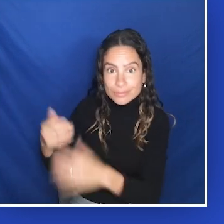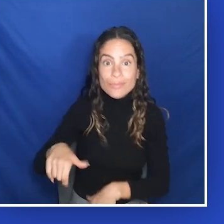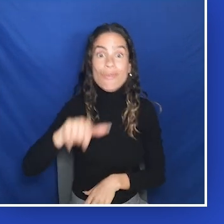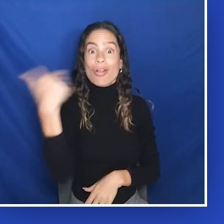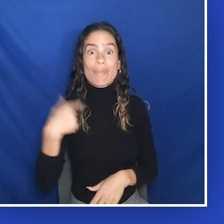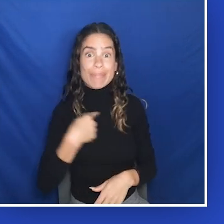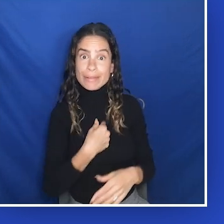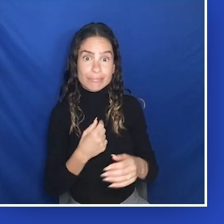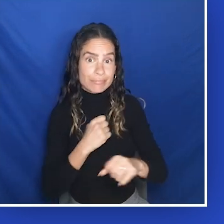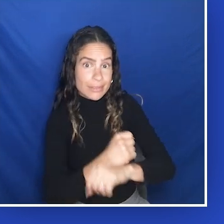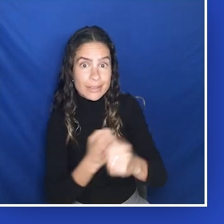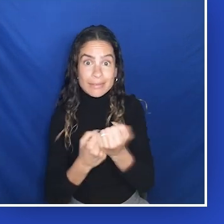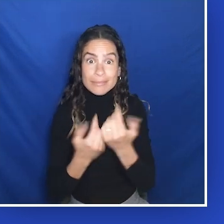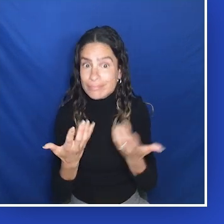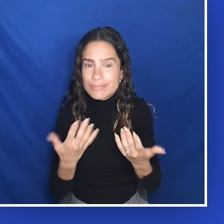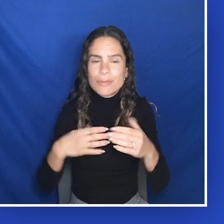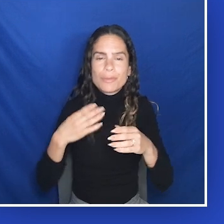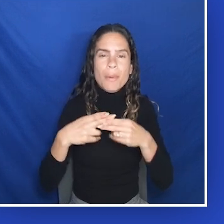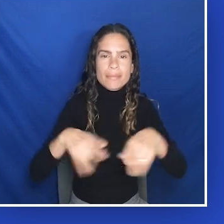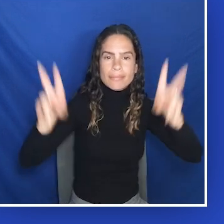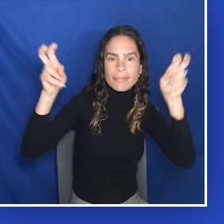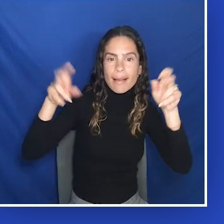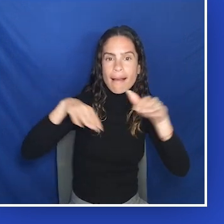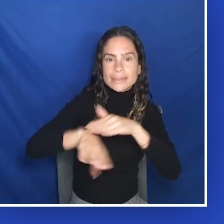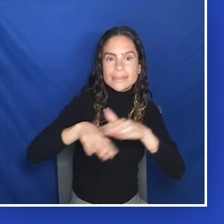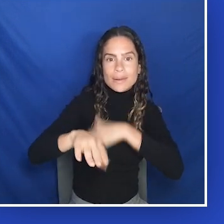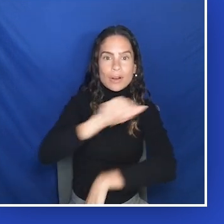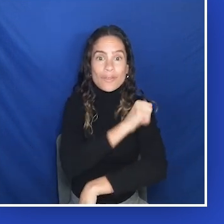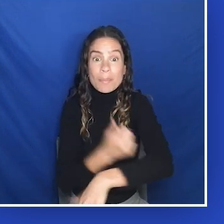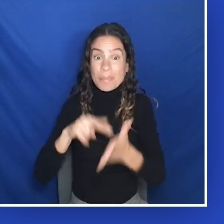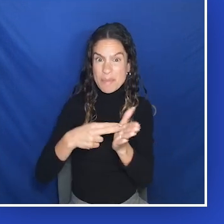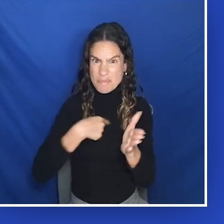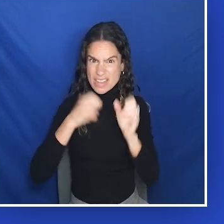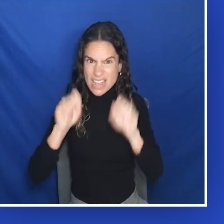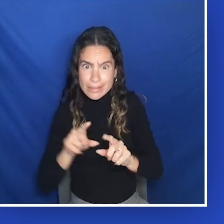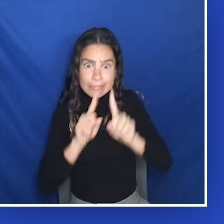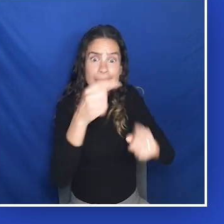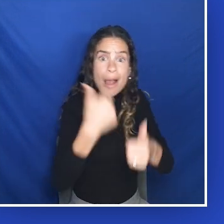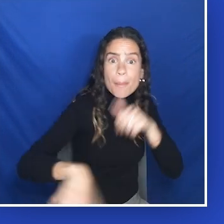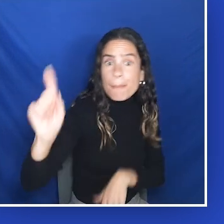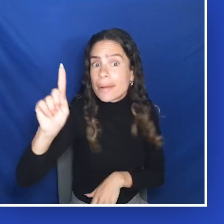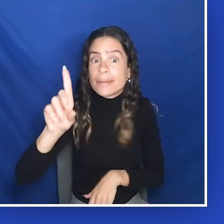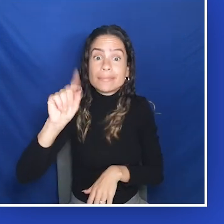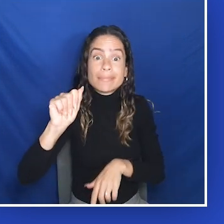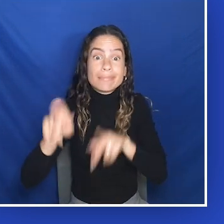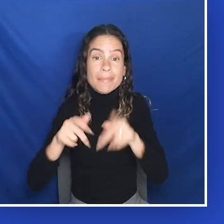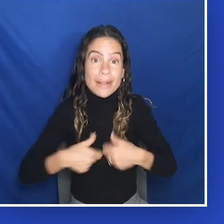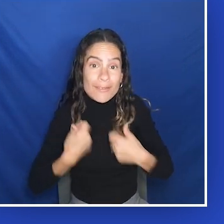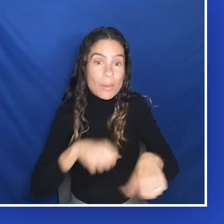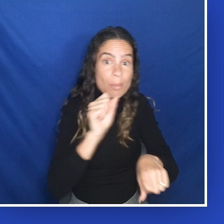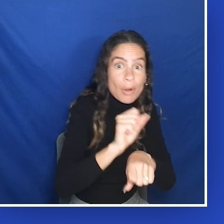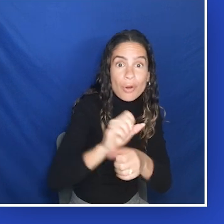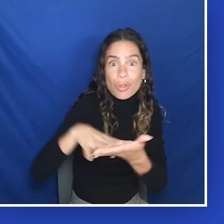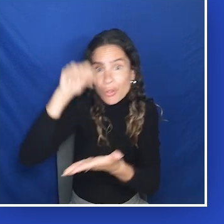Another way we protect and advocate is through our access authority. This allows us to go wherever people with disabilities live, work,